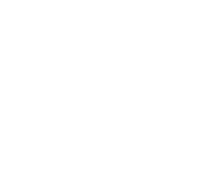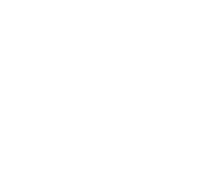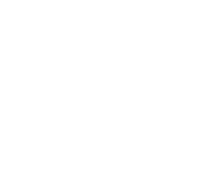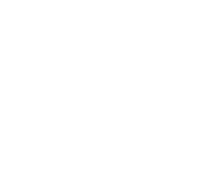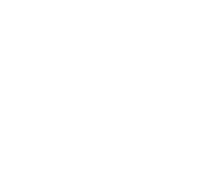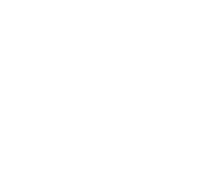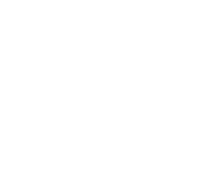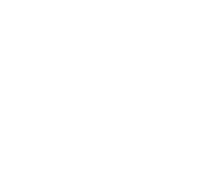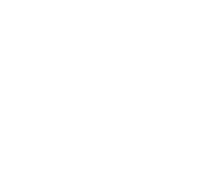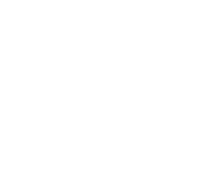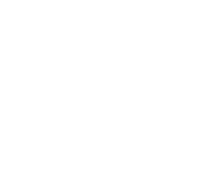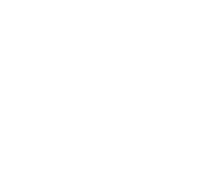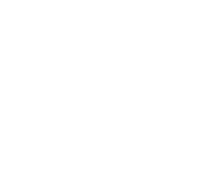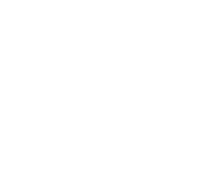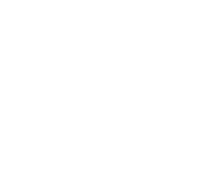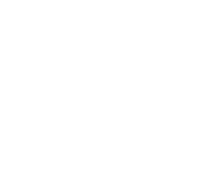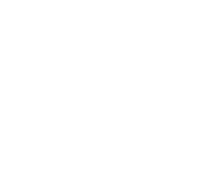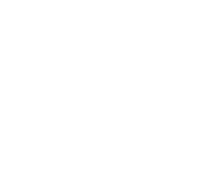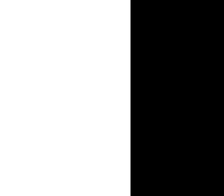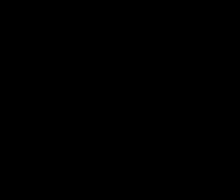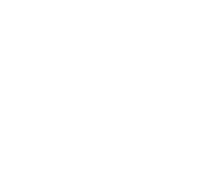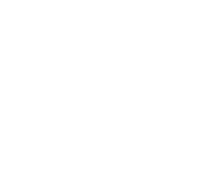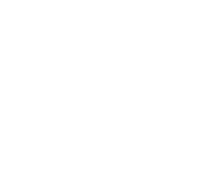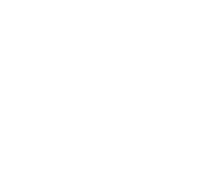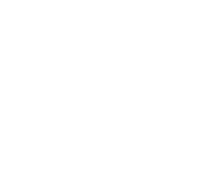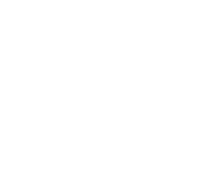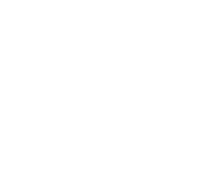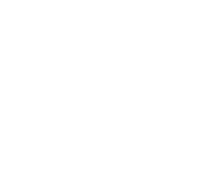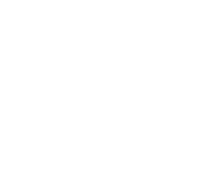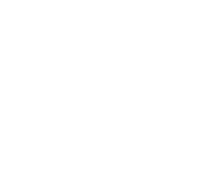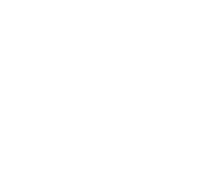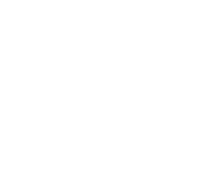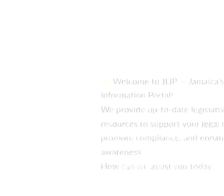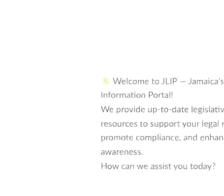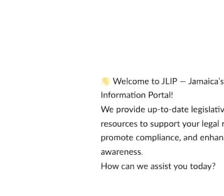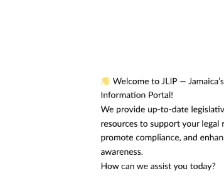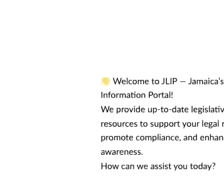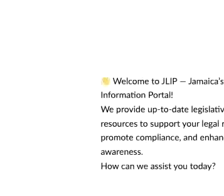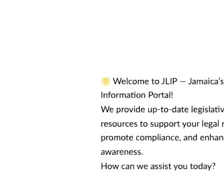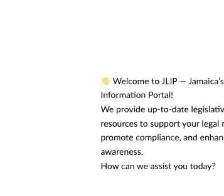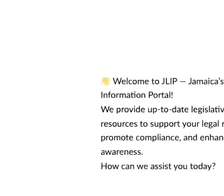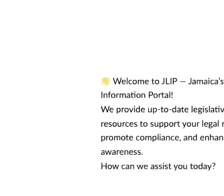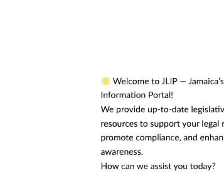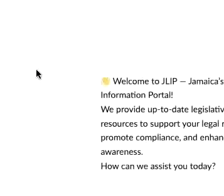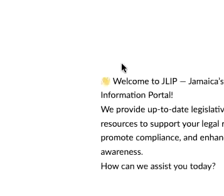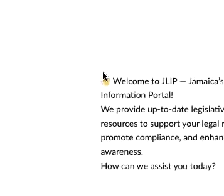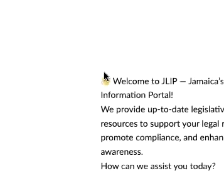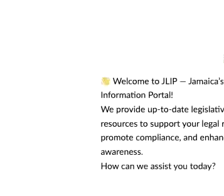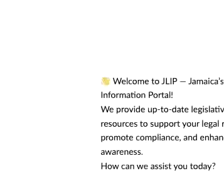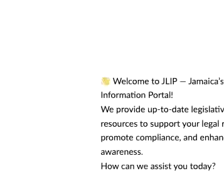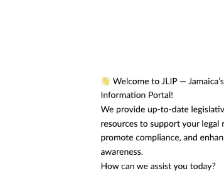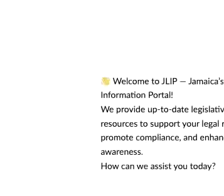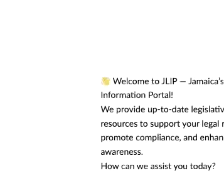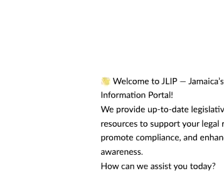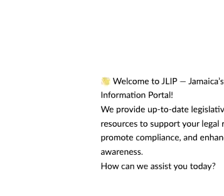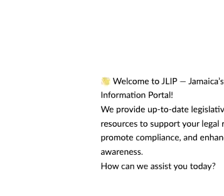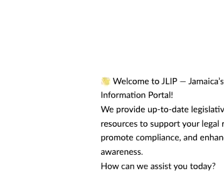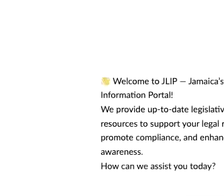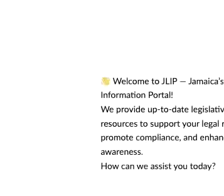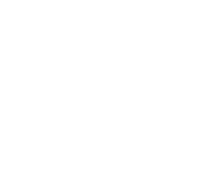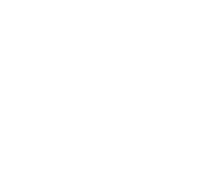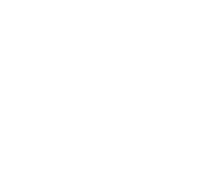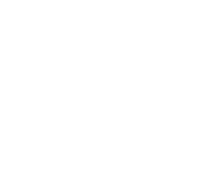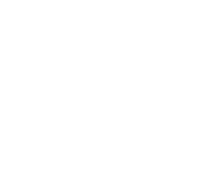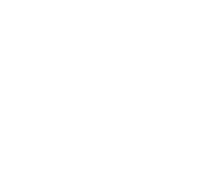helpful features, the AI chatbot. Just click the AI chatbot tab and ask any question about the